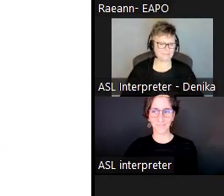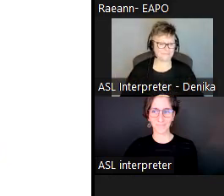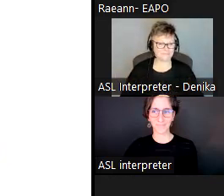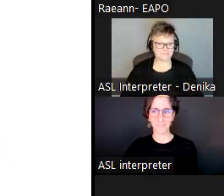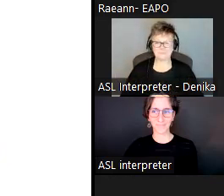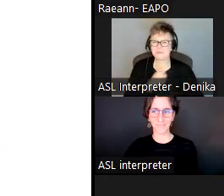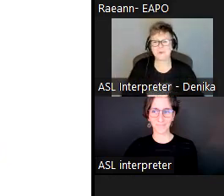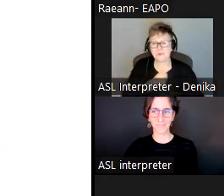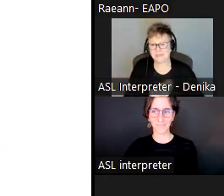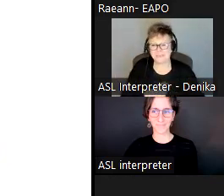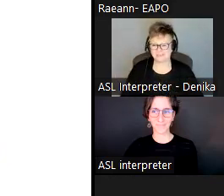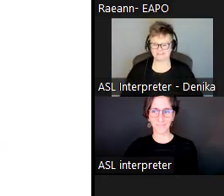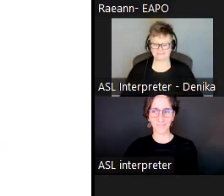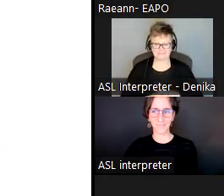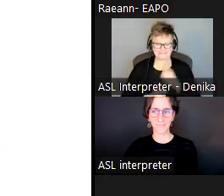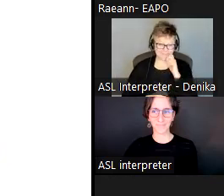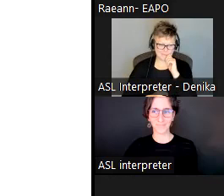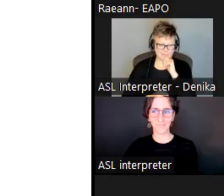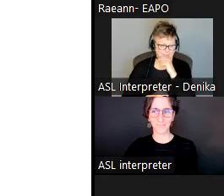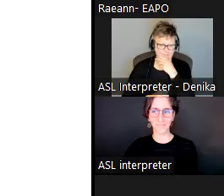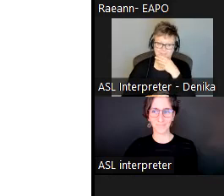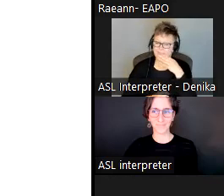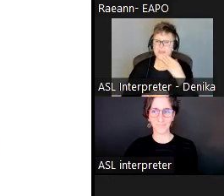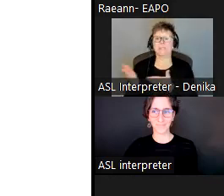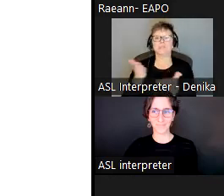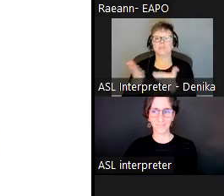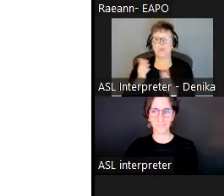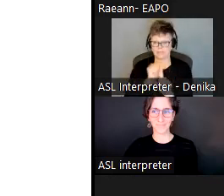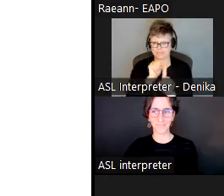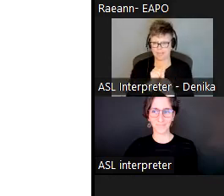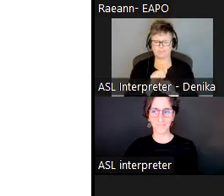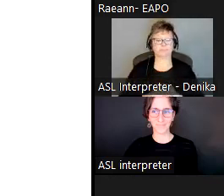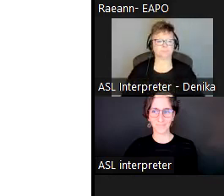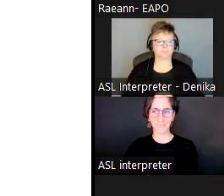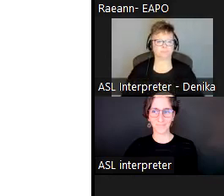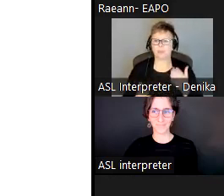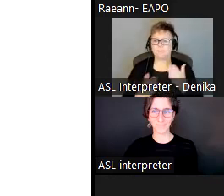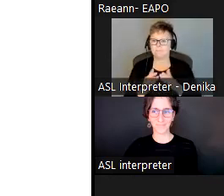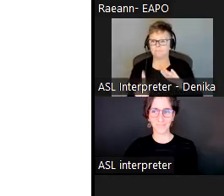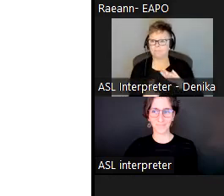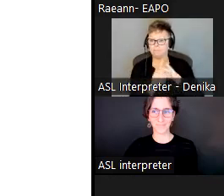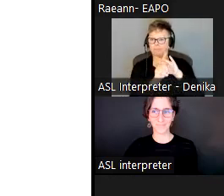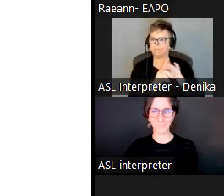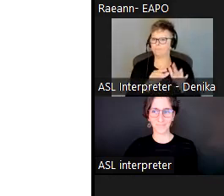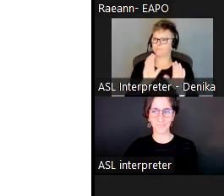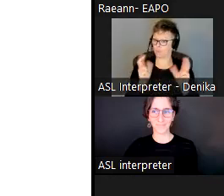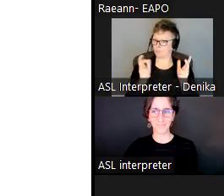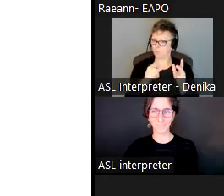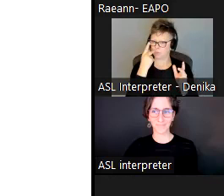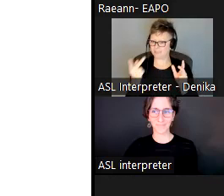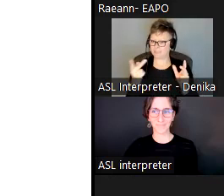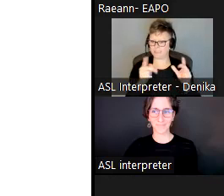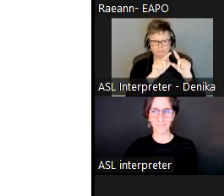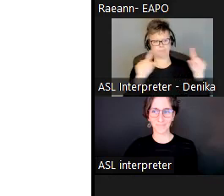Sorry about that. So the service scam, sorry. So it could be a pop-up on your computer where